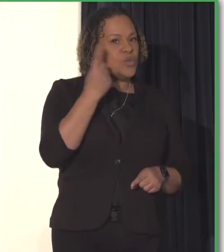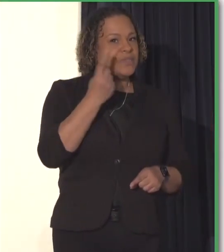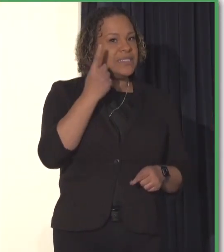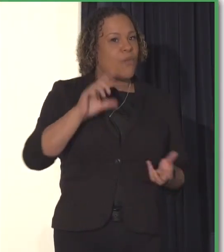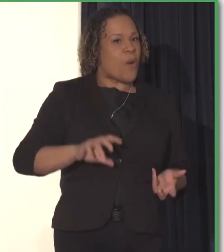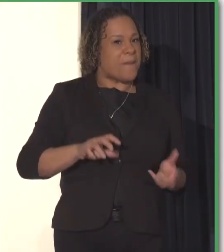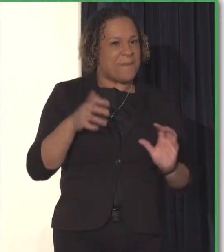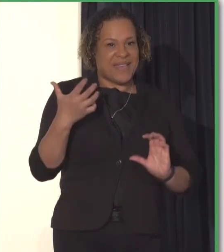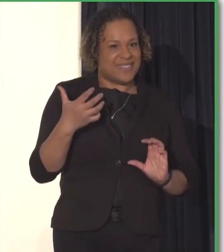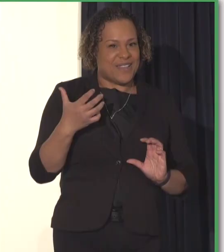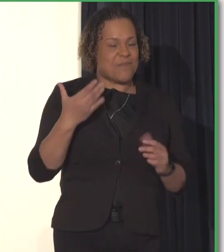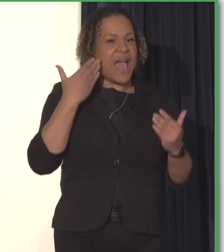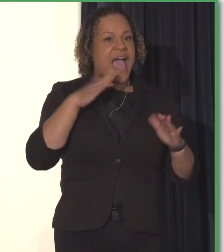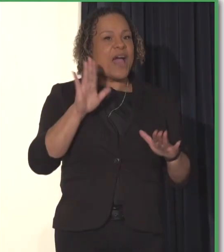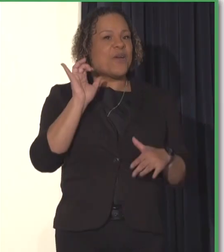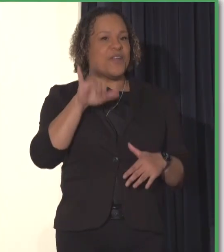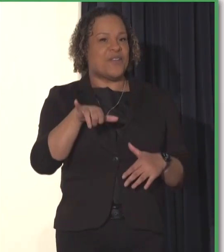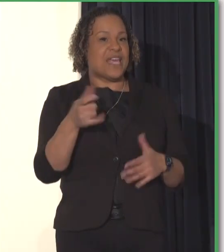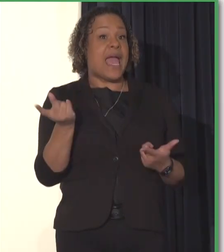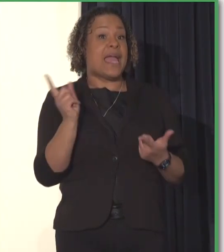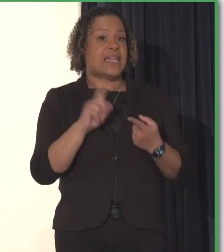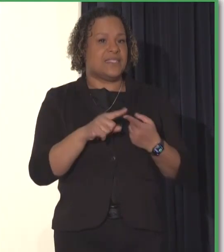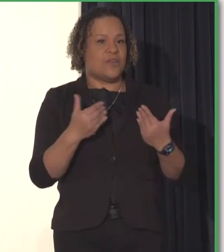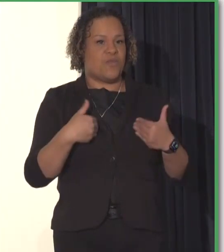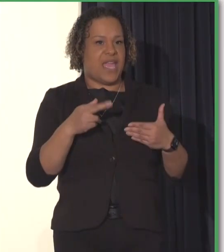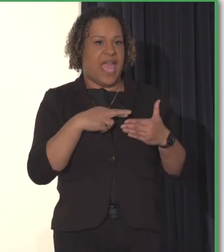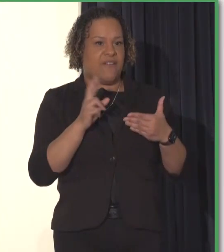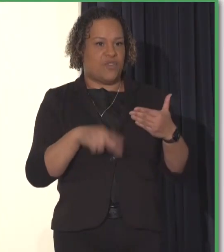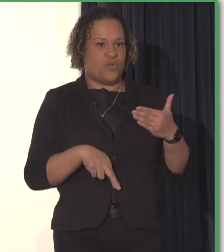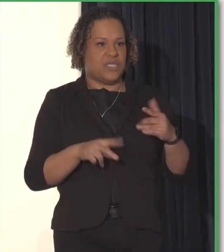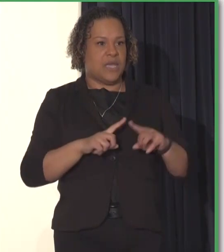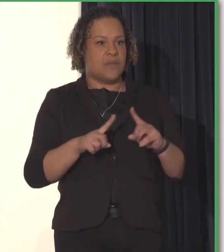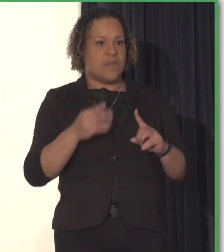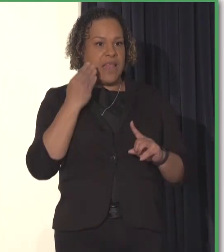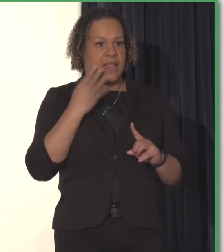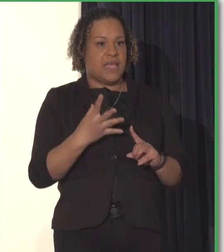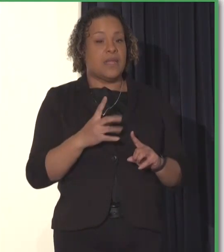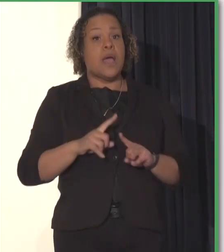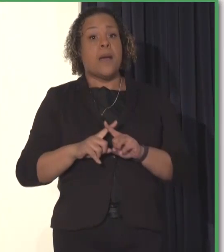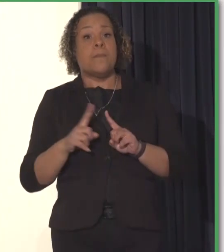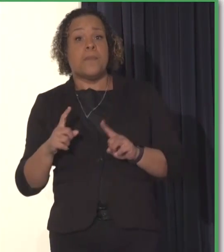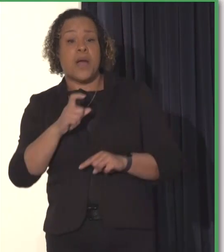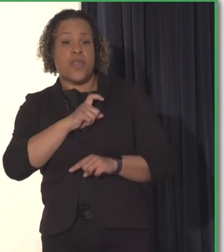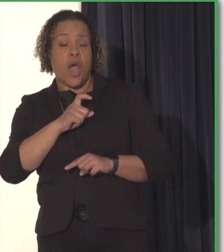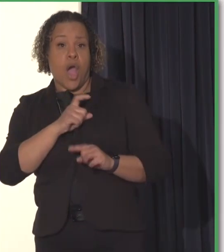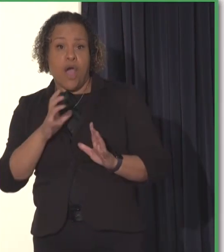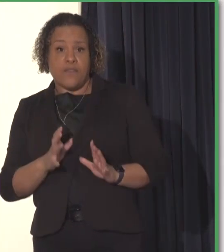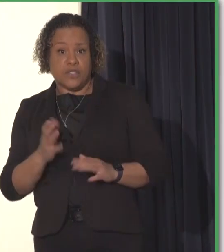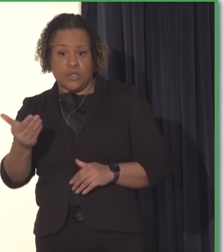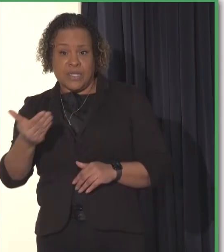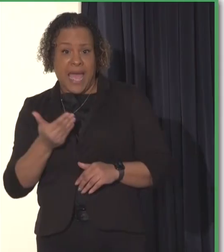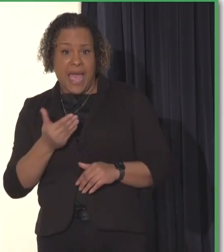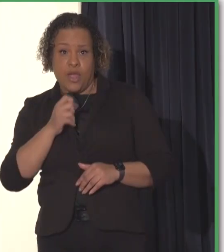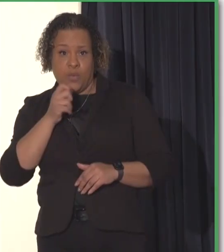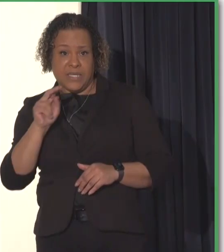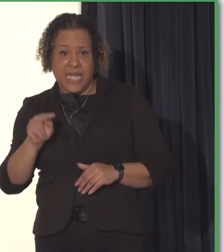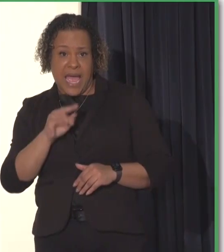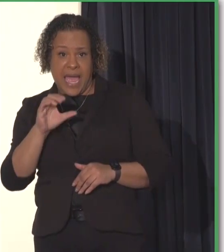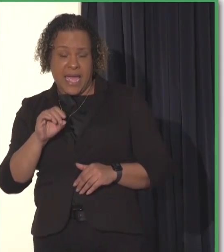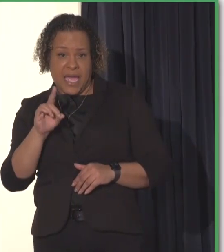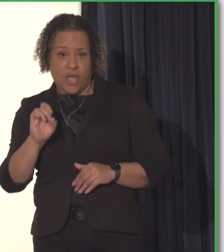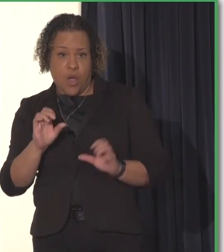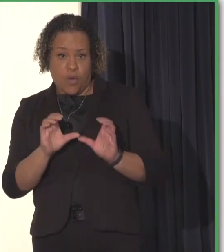know that until the investigation comes in. But I will tell you this. Well, the officers that was hired, they were not MCODE certified at the time, but they were